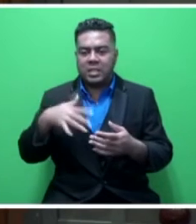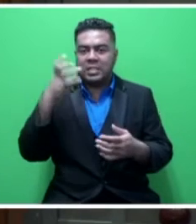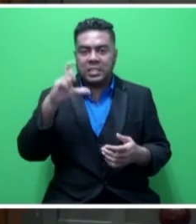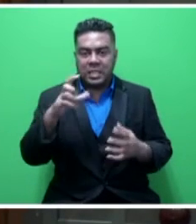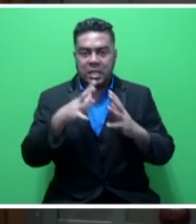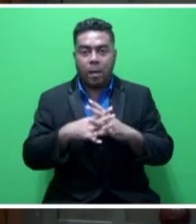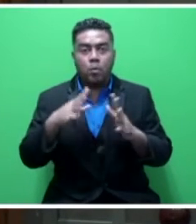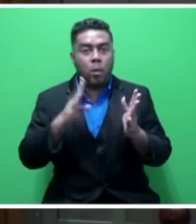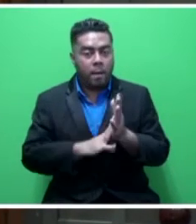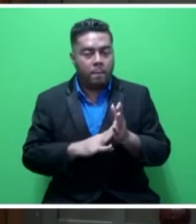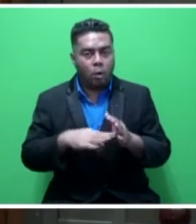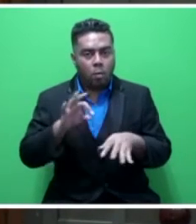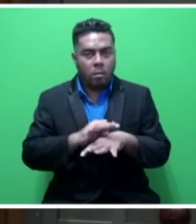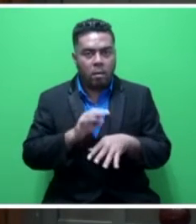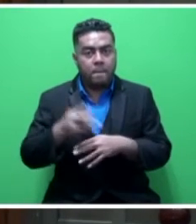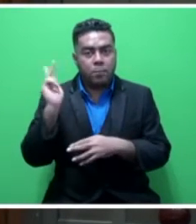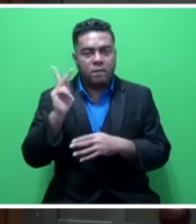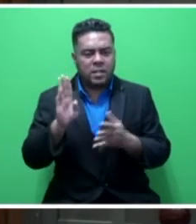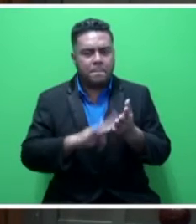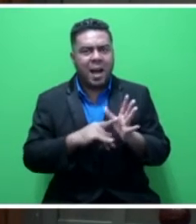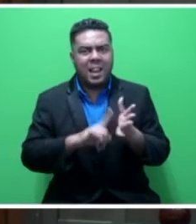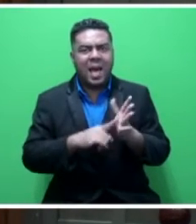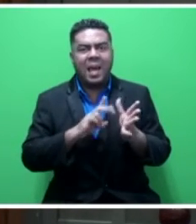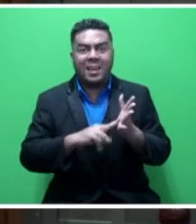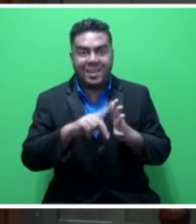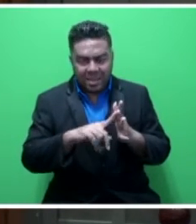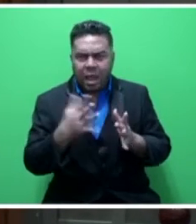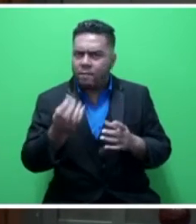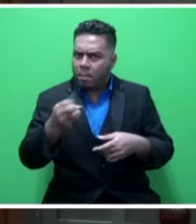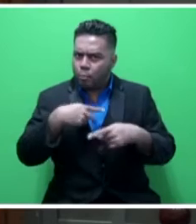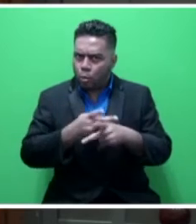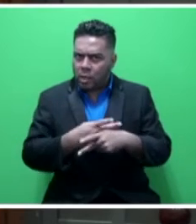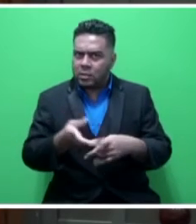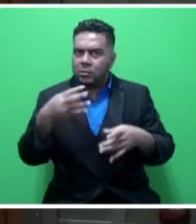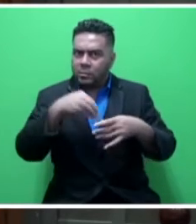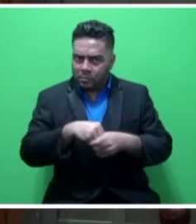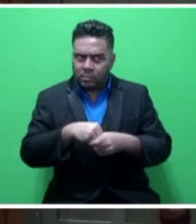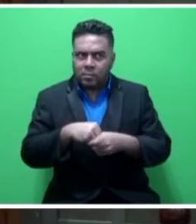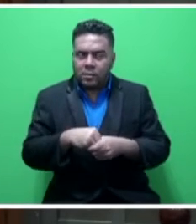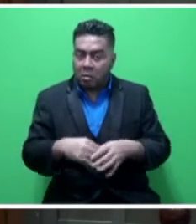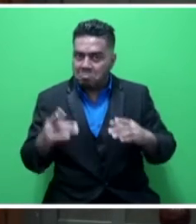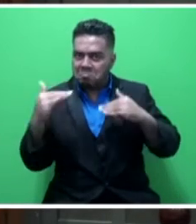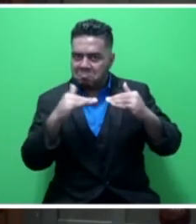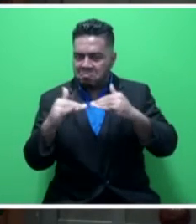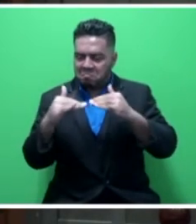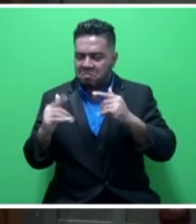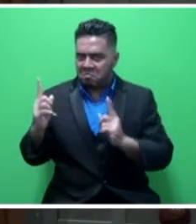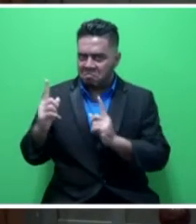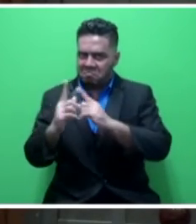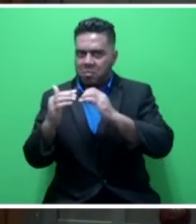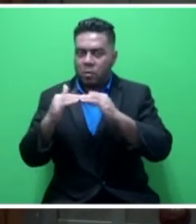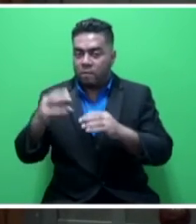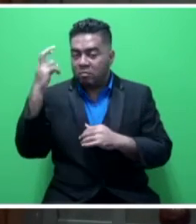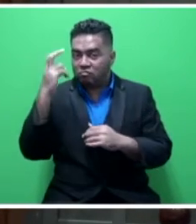Professor Malani was part of that process in ensuring that we've been able to meet that standard, which also meant that we've been able to